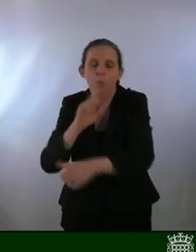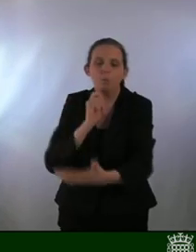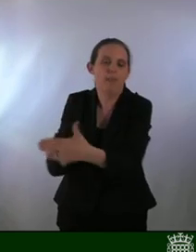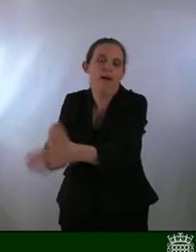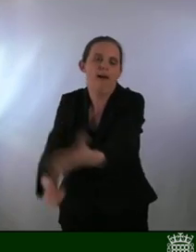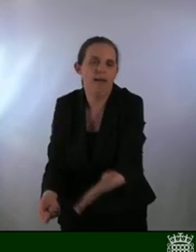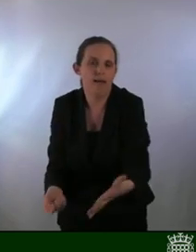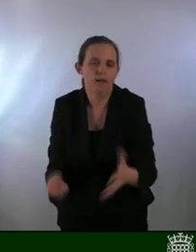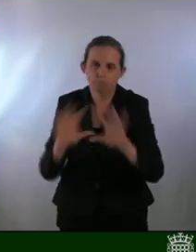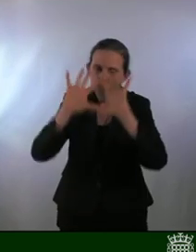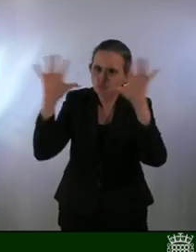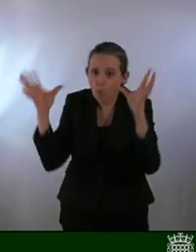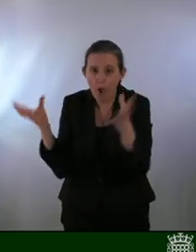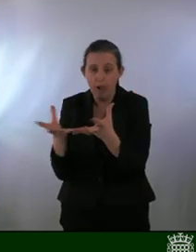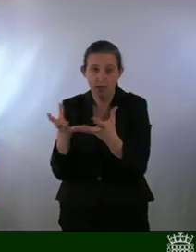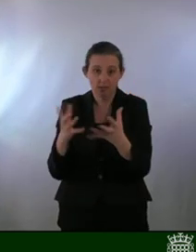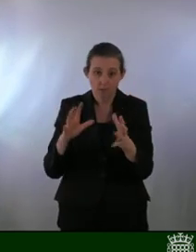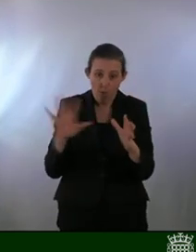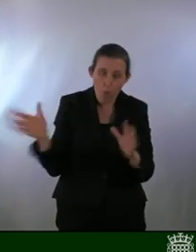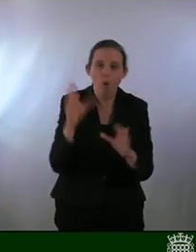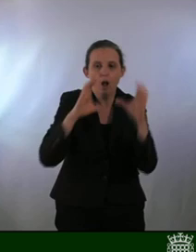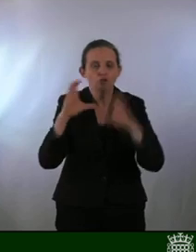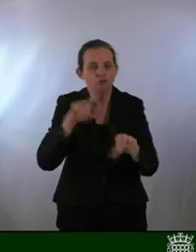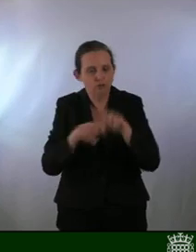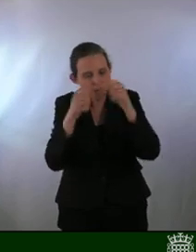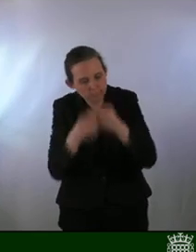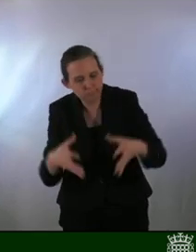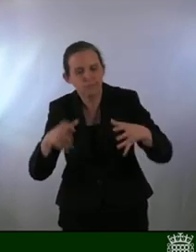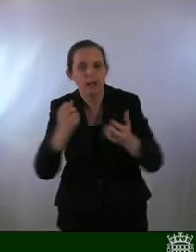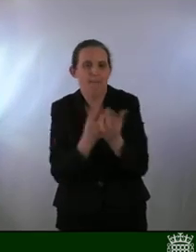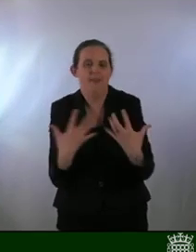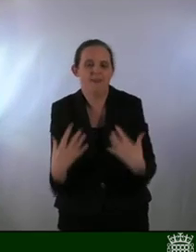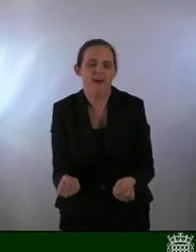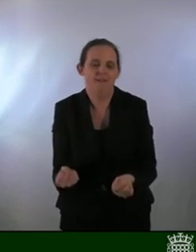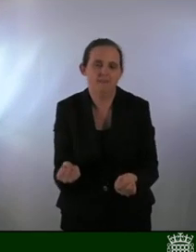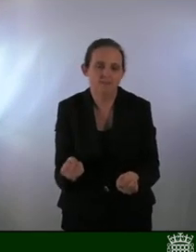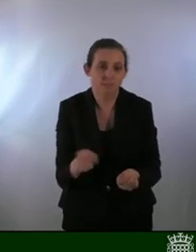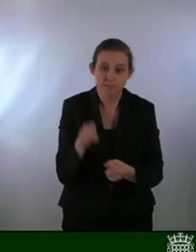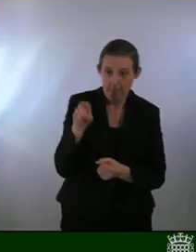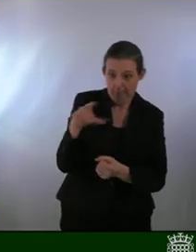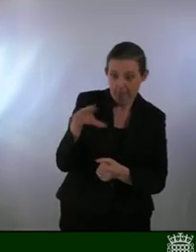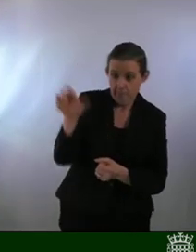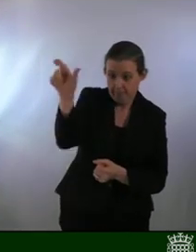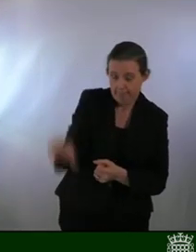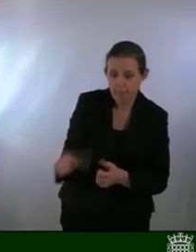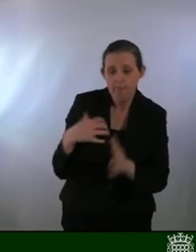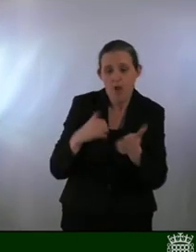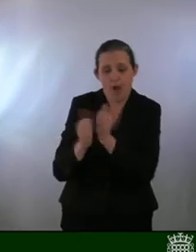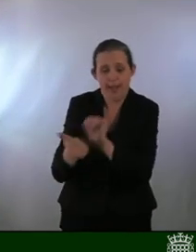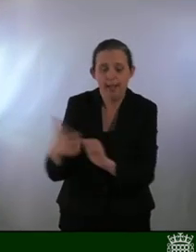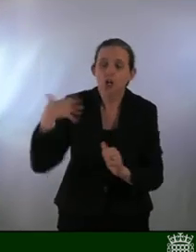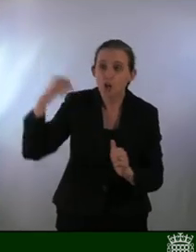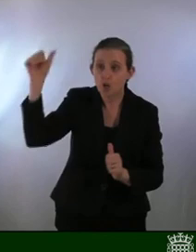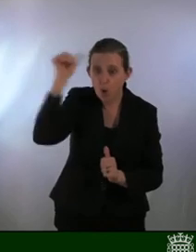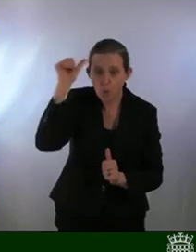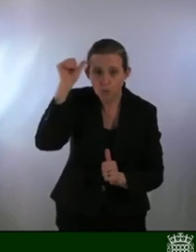world, everybody is trying to increase their ventilator capacity. As he knows, we have ensured